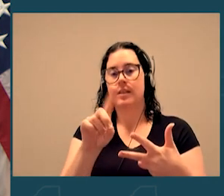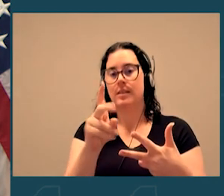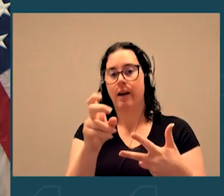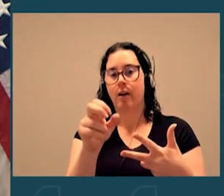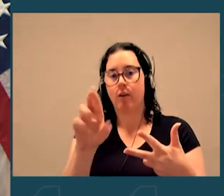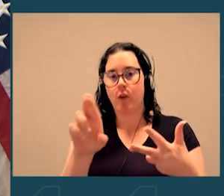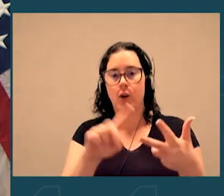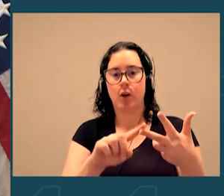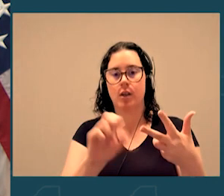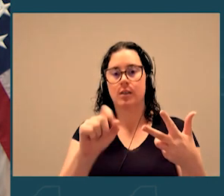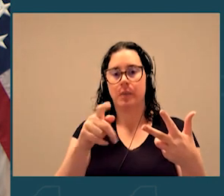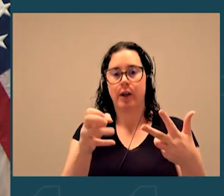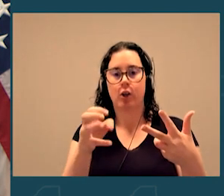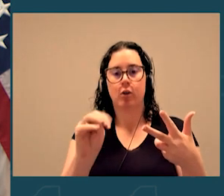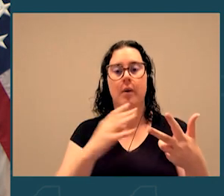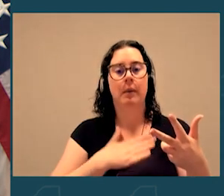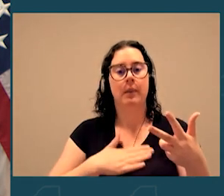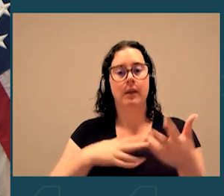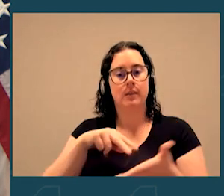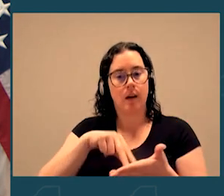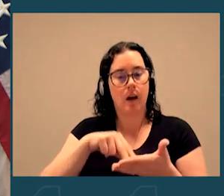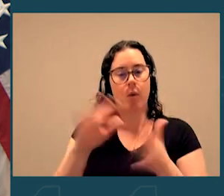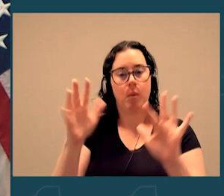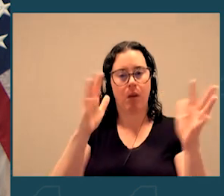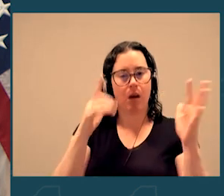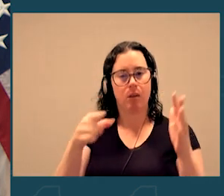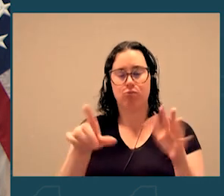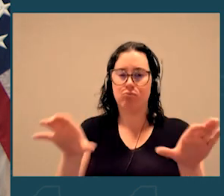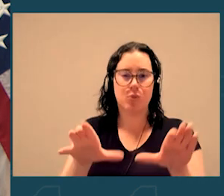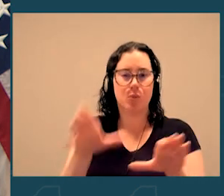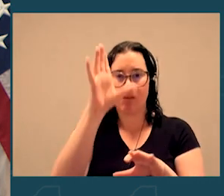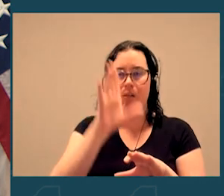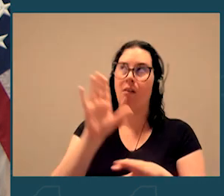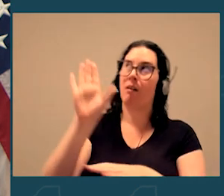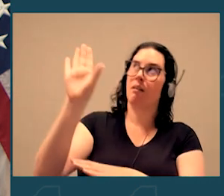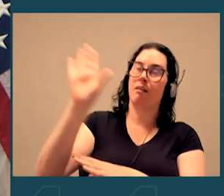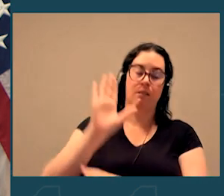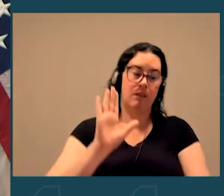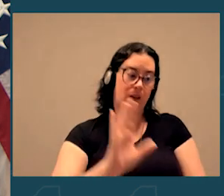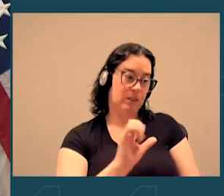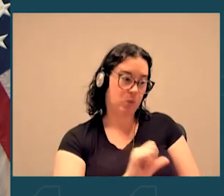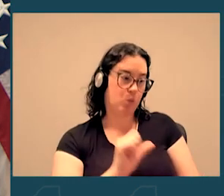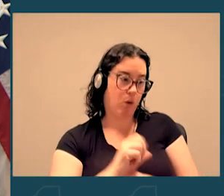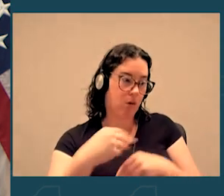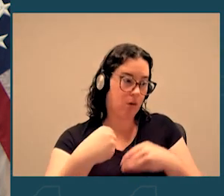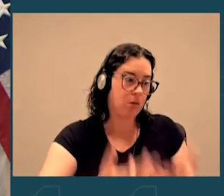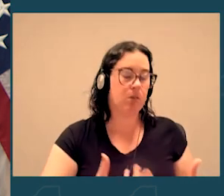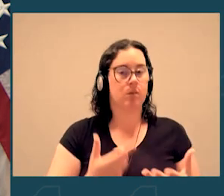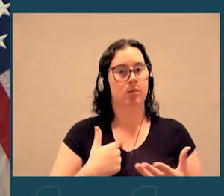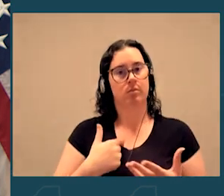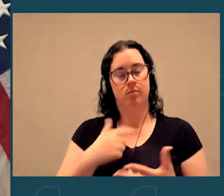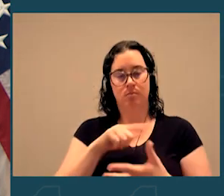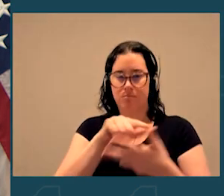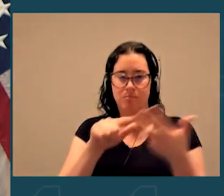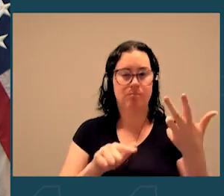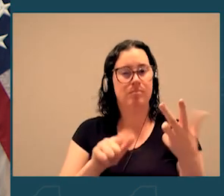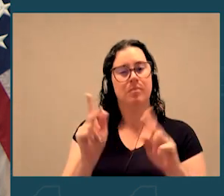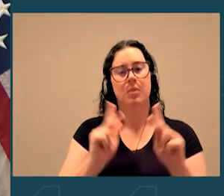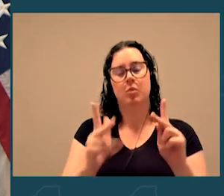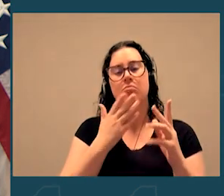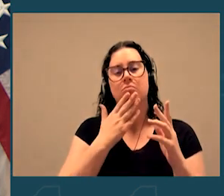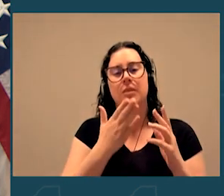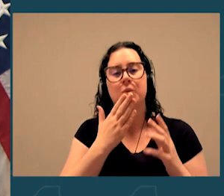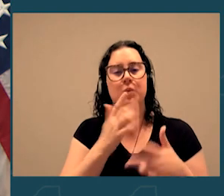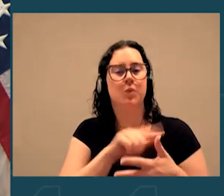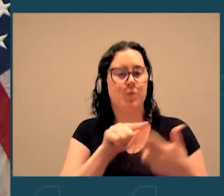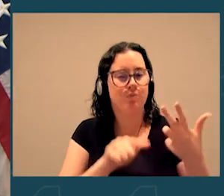God's work. They're doing God's work here now. Thank you. Thank you. Best Self, Endeavor, Spectrum, thank you.